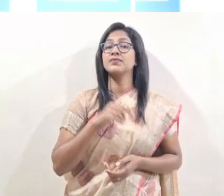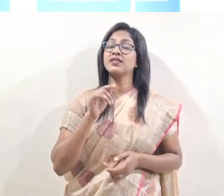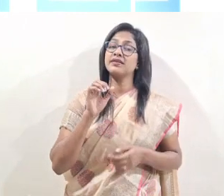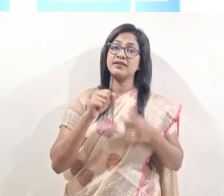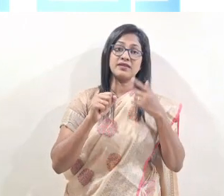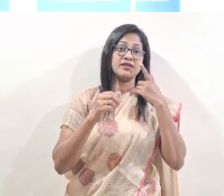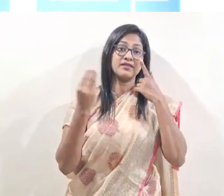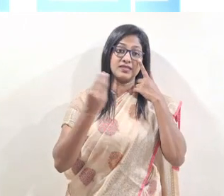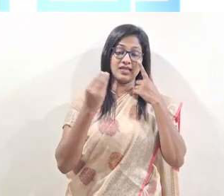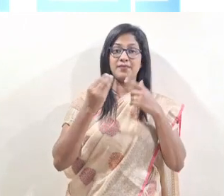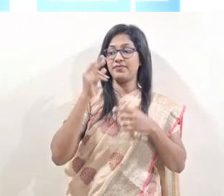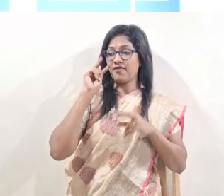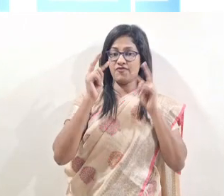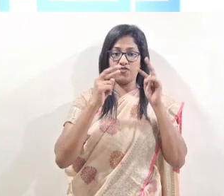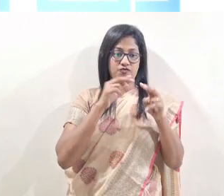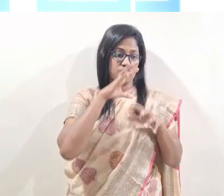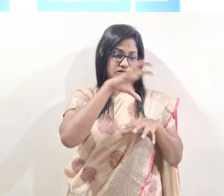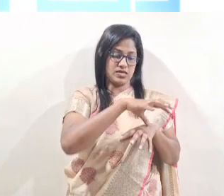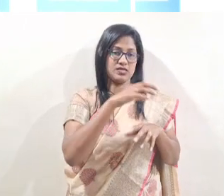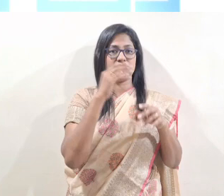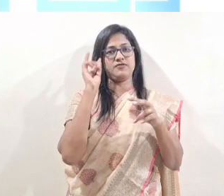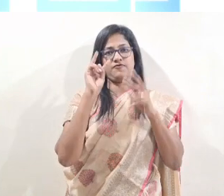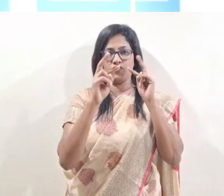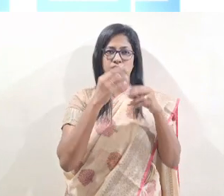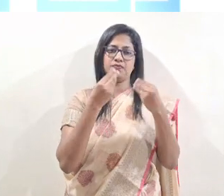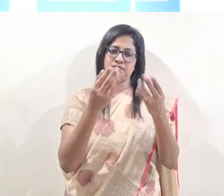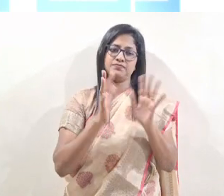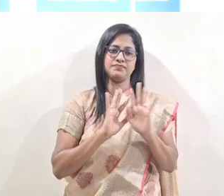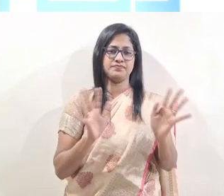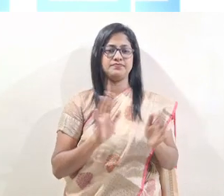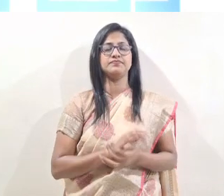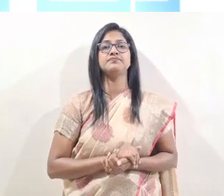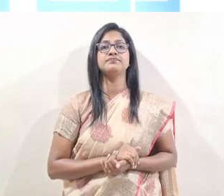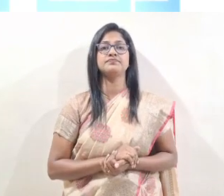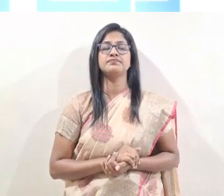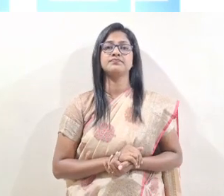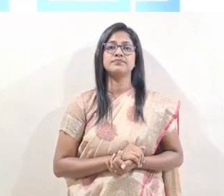yeah, that's just some views from the station.